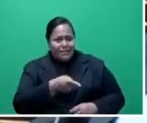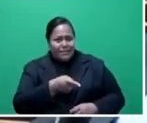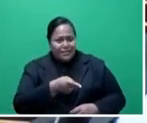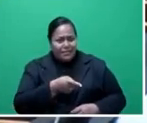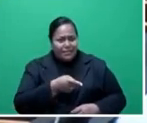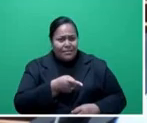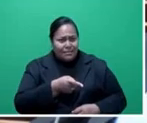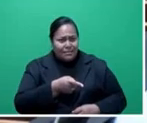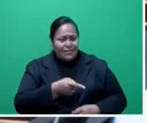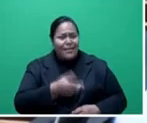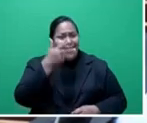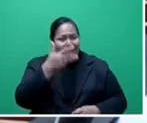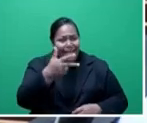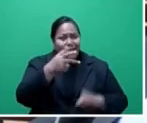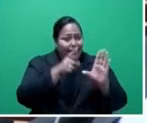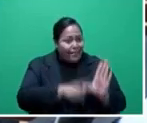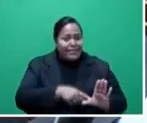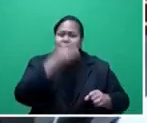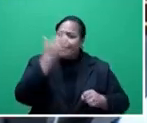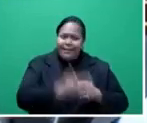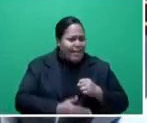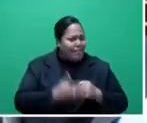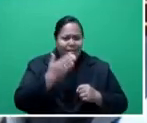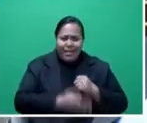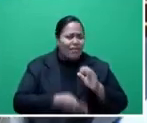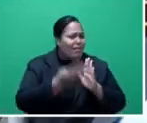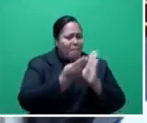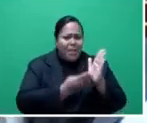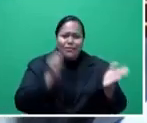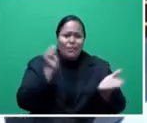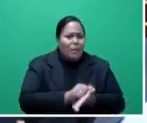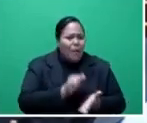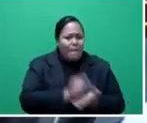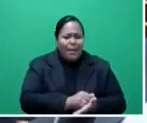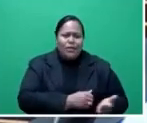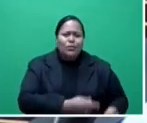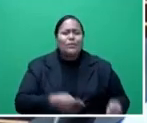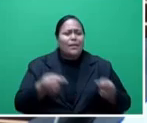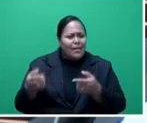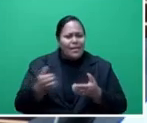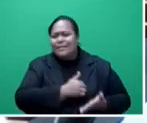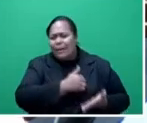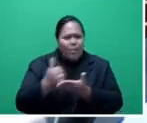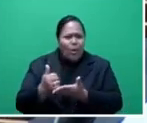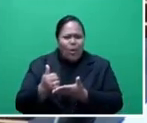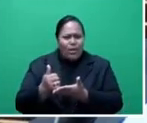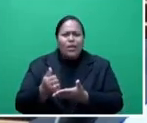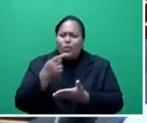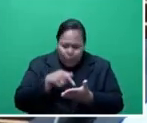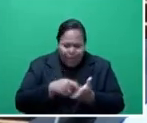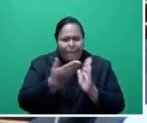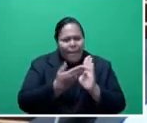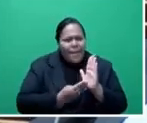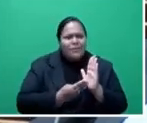been here 8 years, sir, has never come up with one iota of a document to say this is an alternative budget.